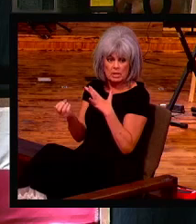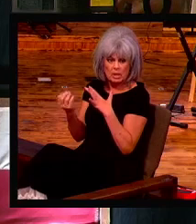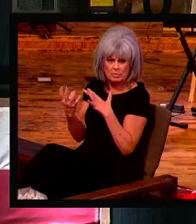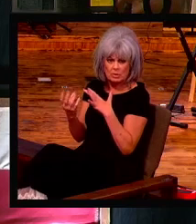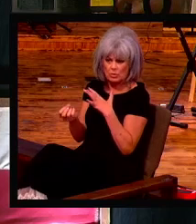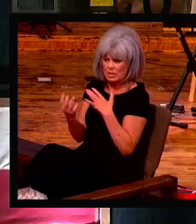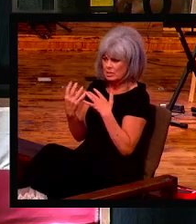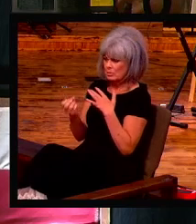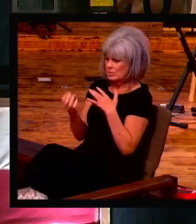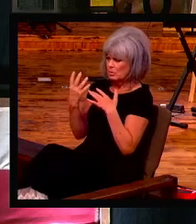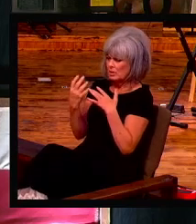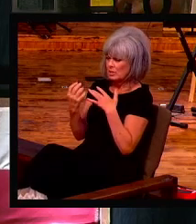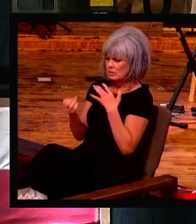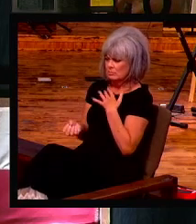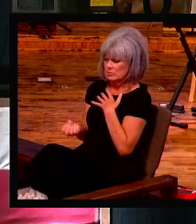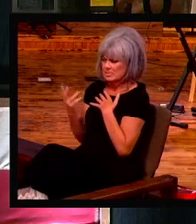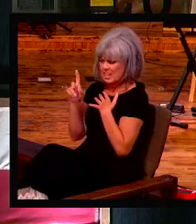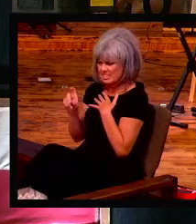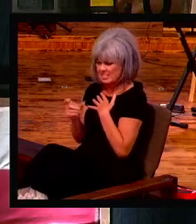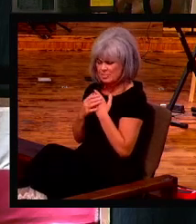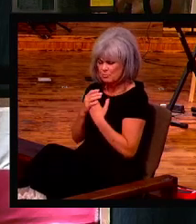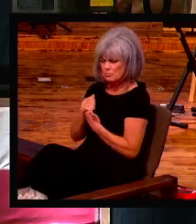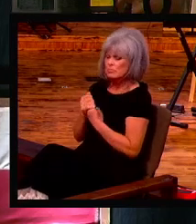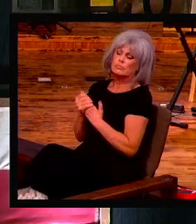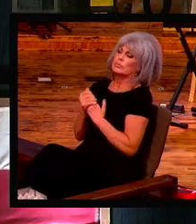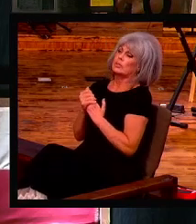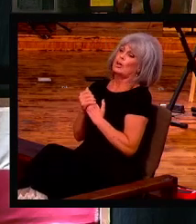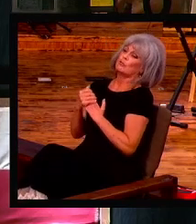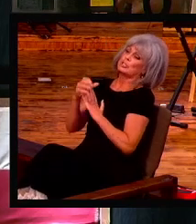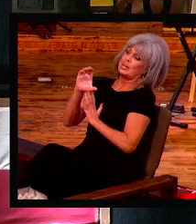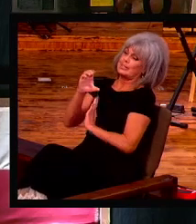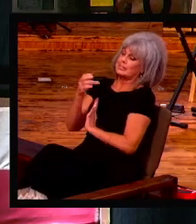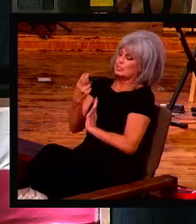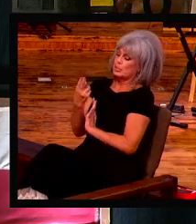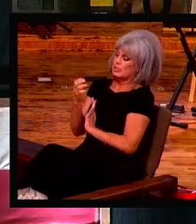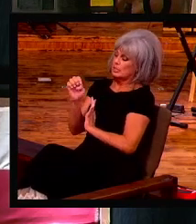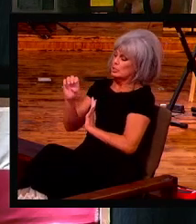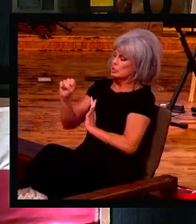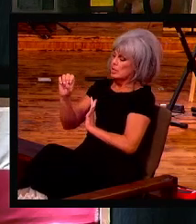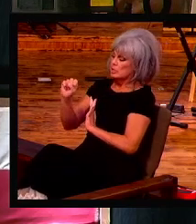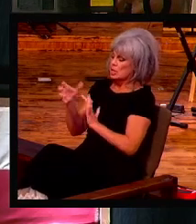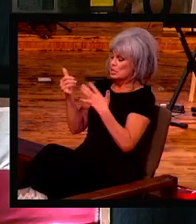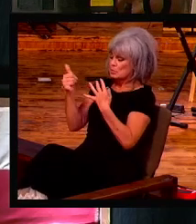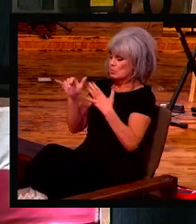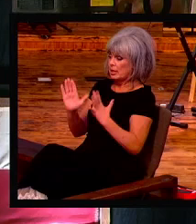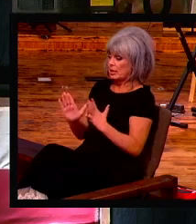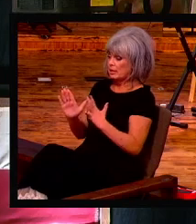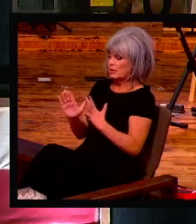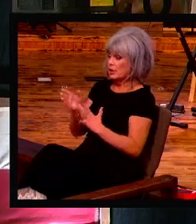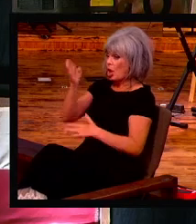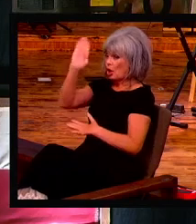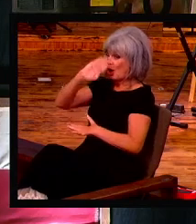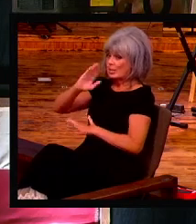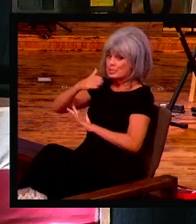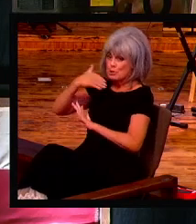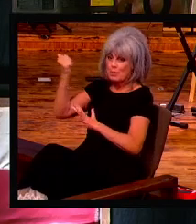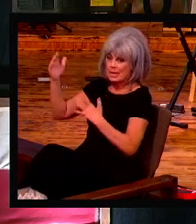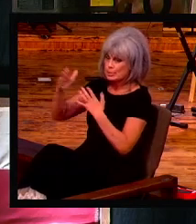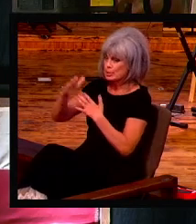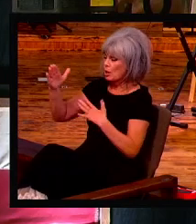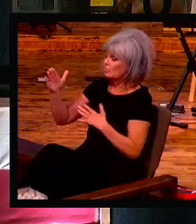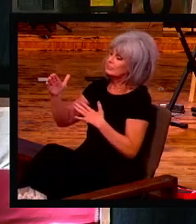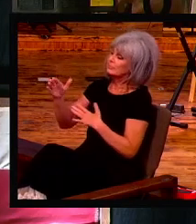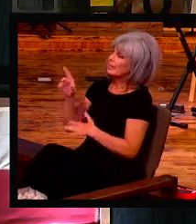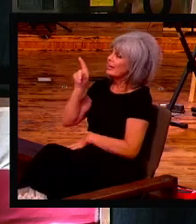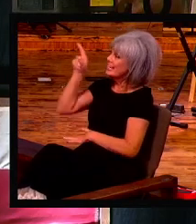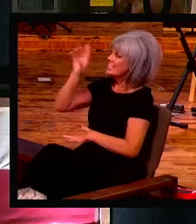that God is the ultimate chess player? Like, do you realize that your Father in heaven has never lost